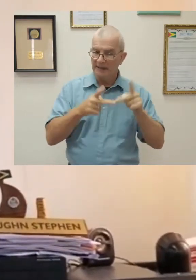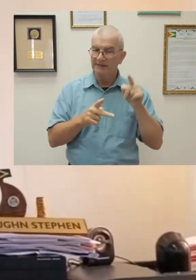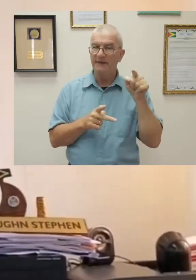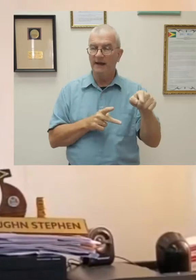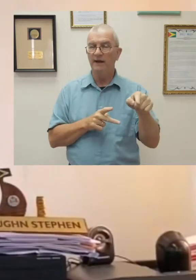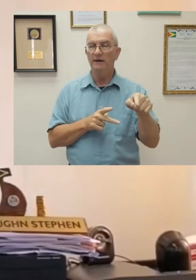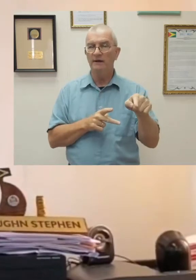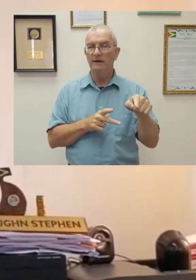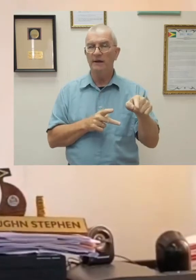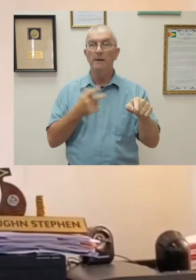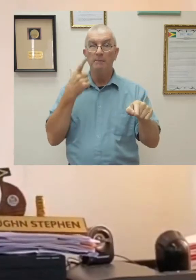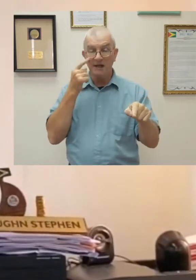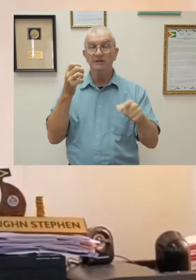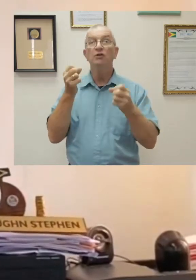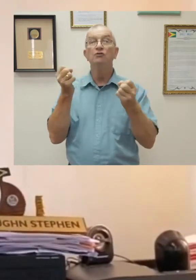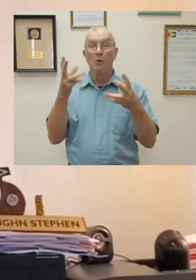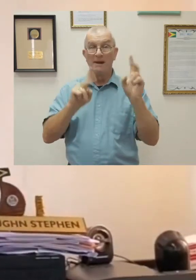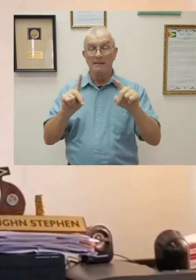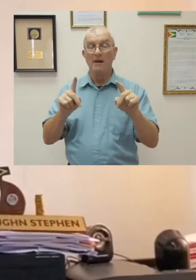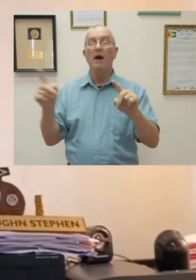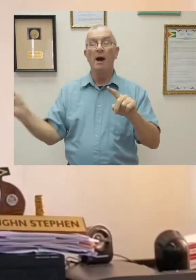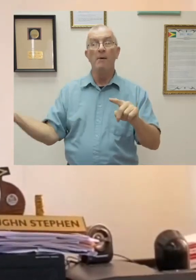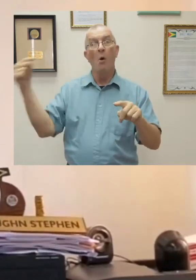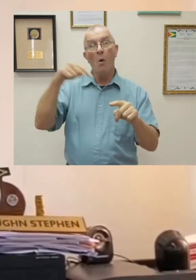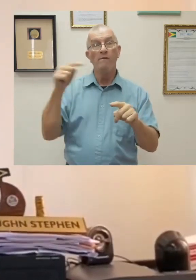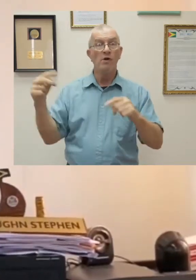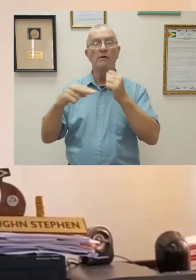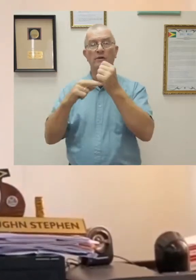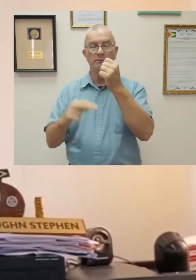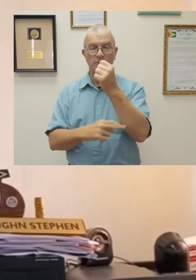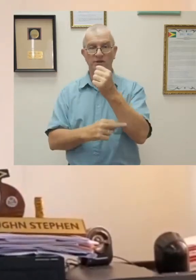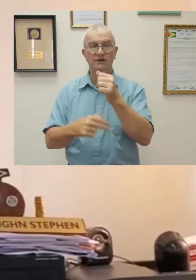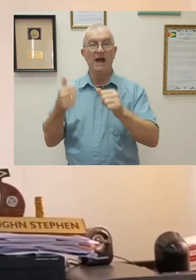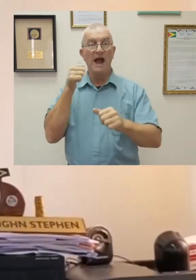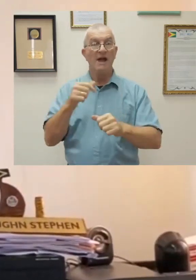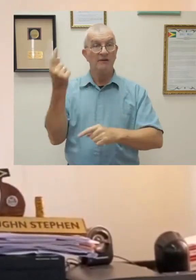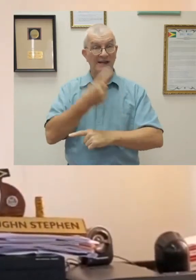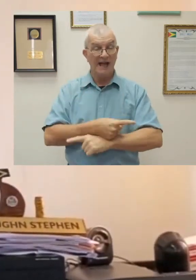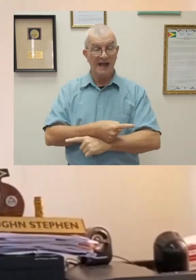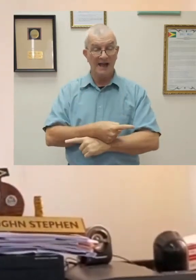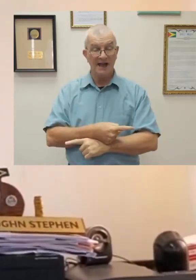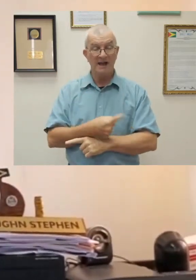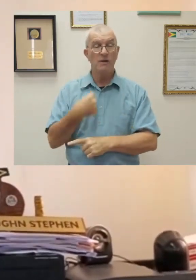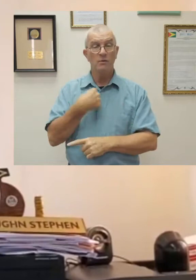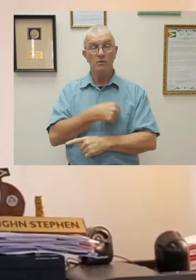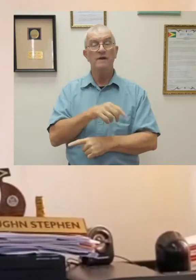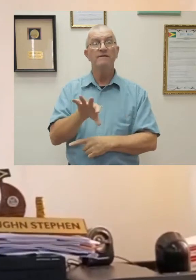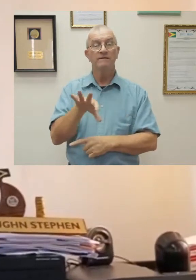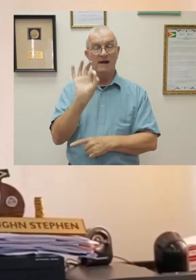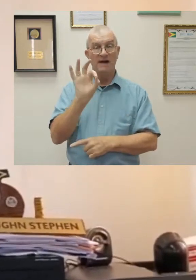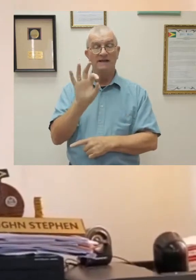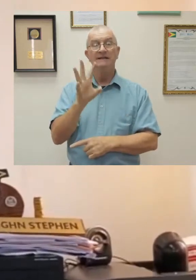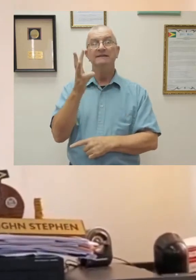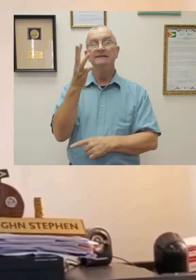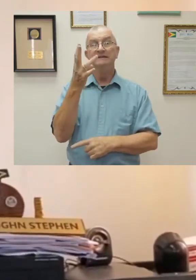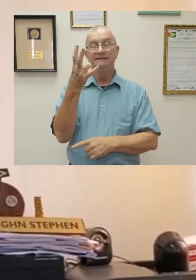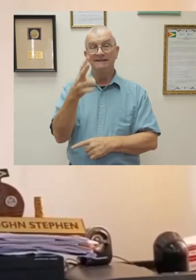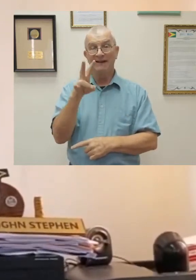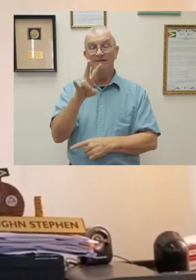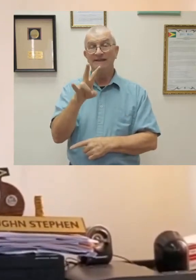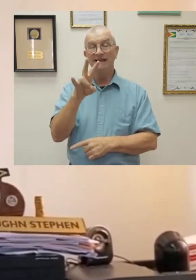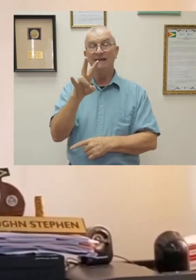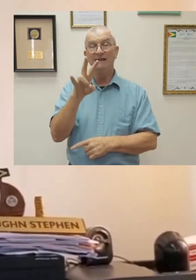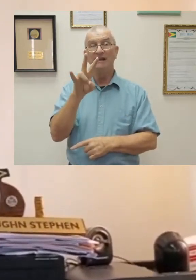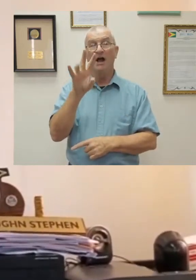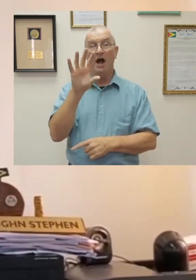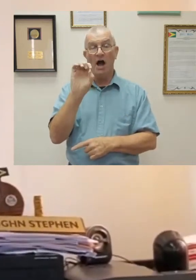the main entry point to East Berbice Quarantine. On a daily basis, we find about 1,700 to 2,500